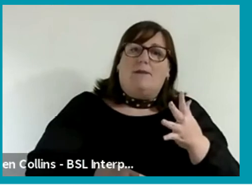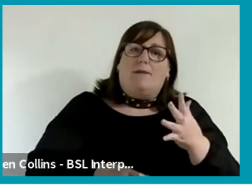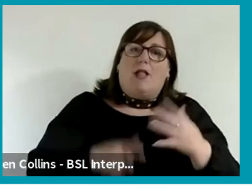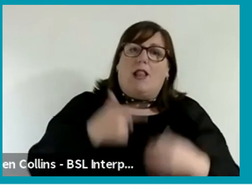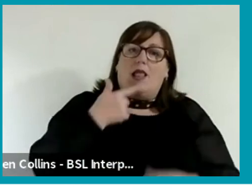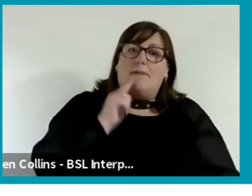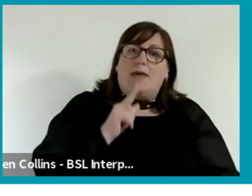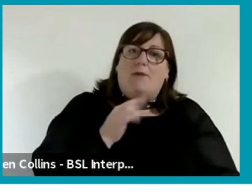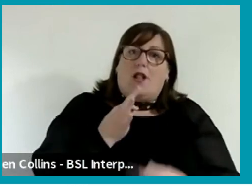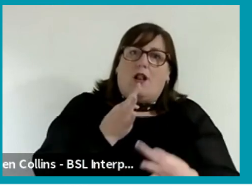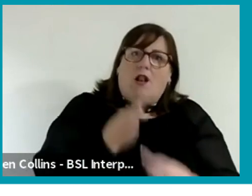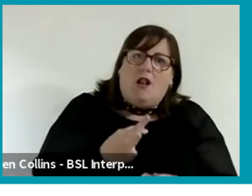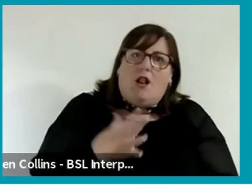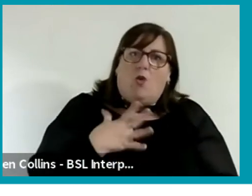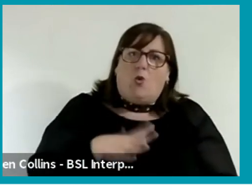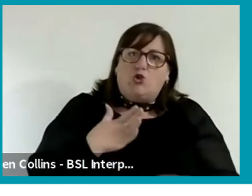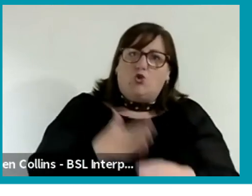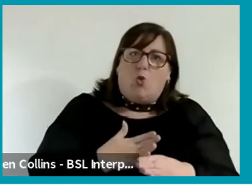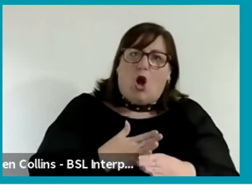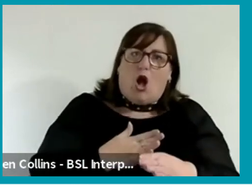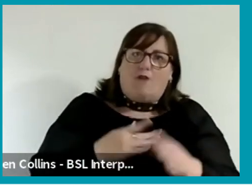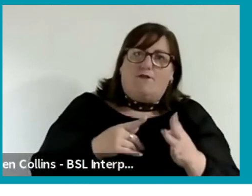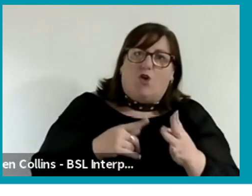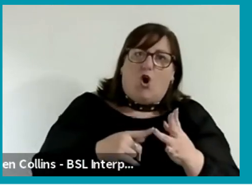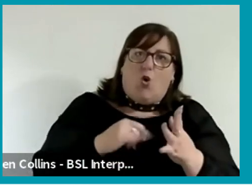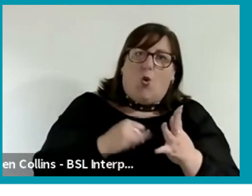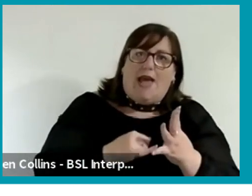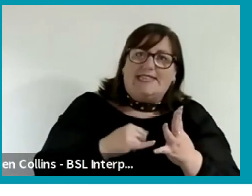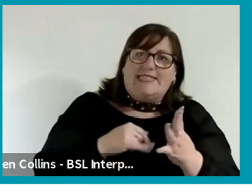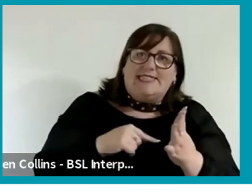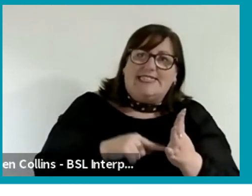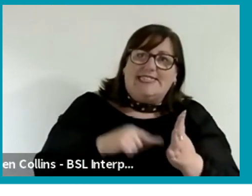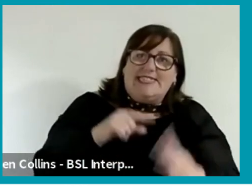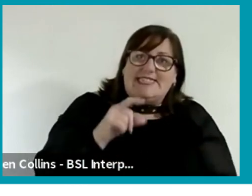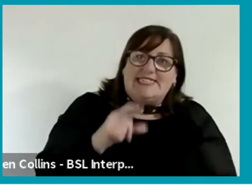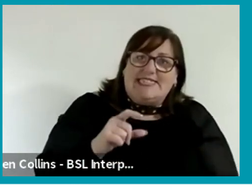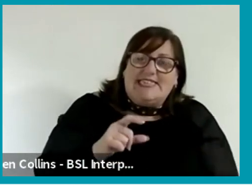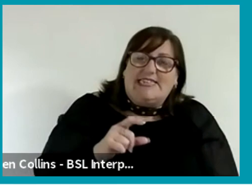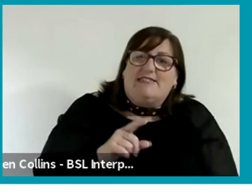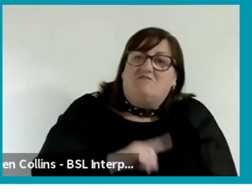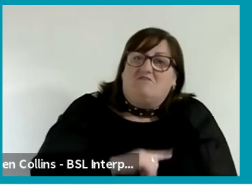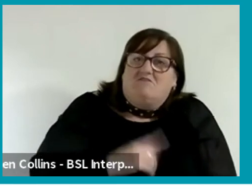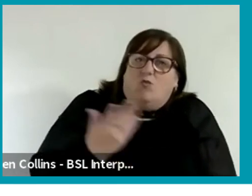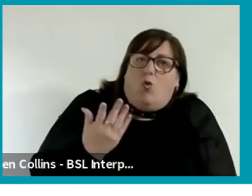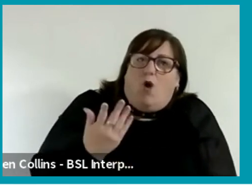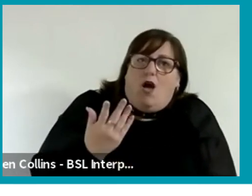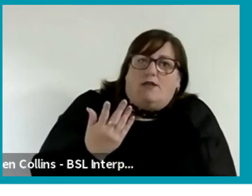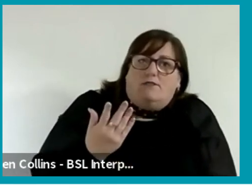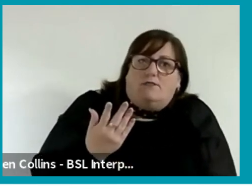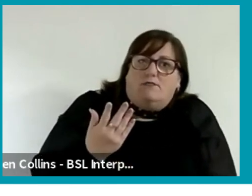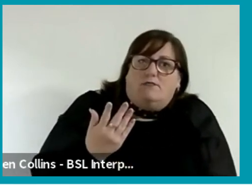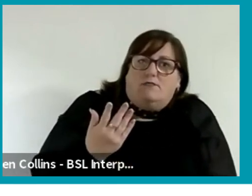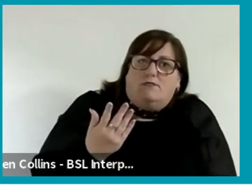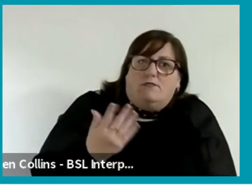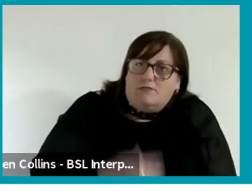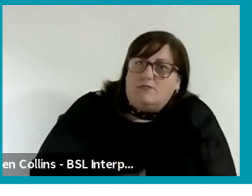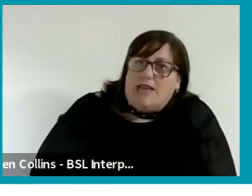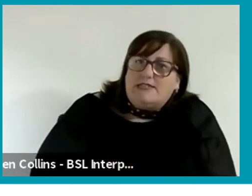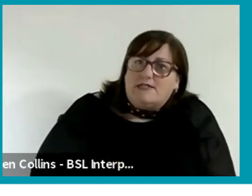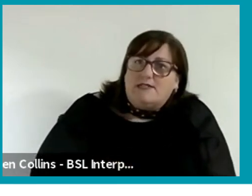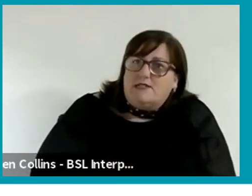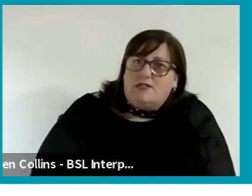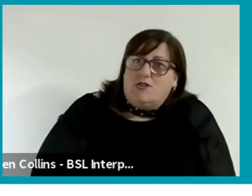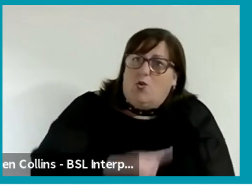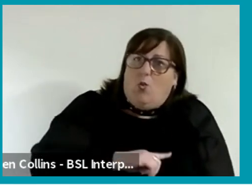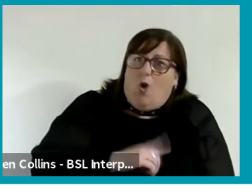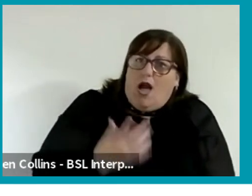I'm going to start with Sam. Why would candidates with disability want to work for OSTC? Why would we want to apply? Why would we